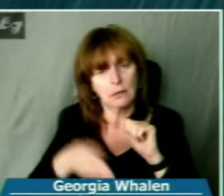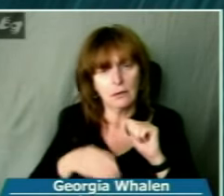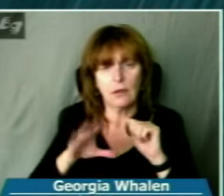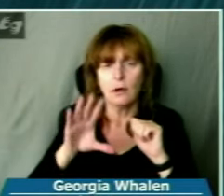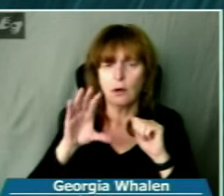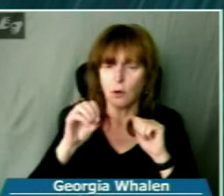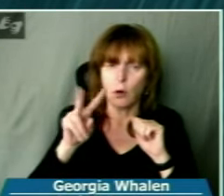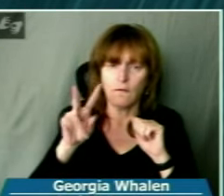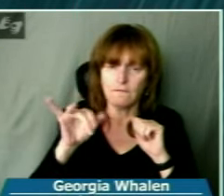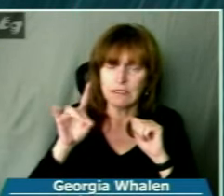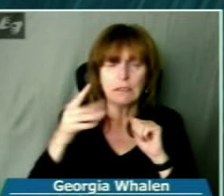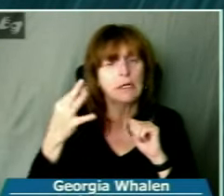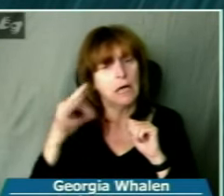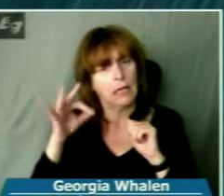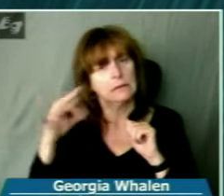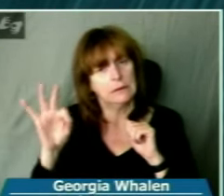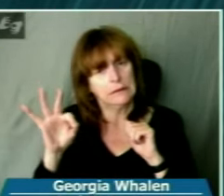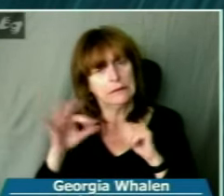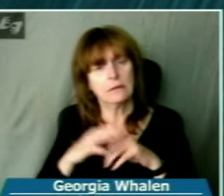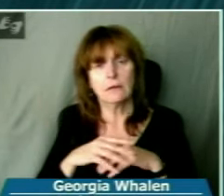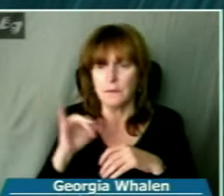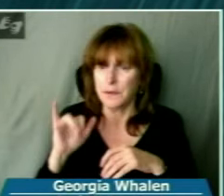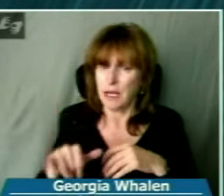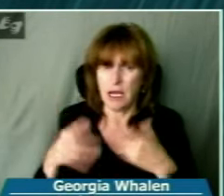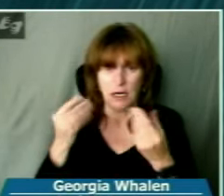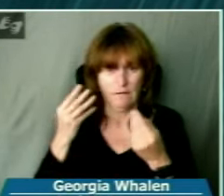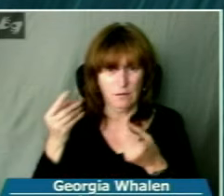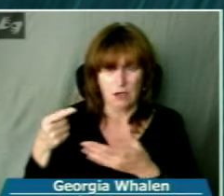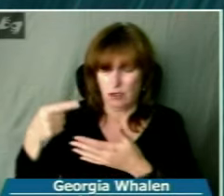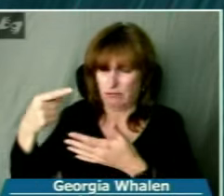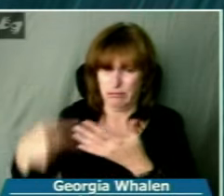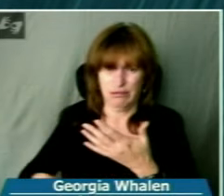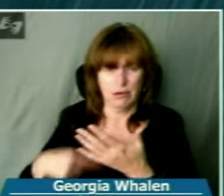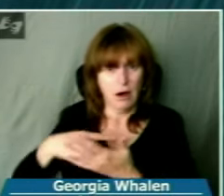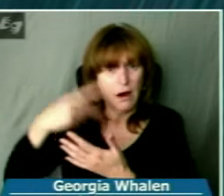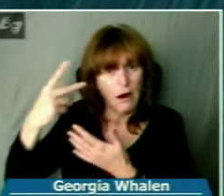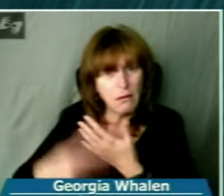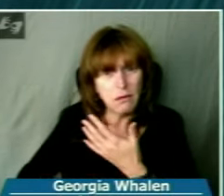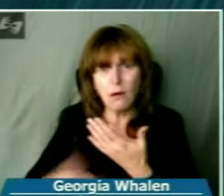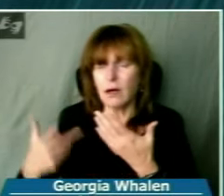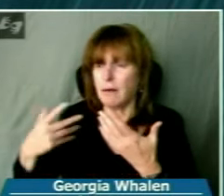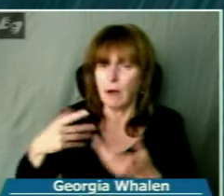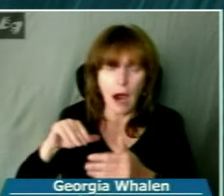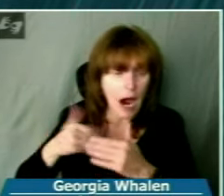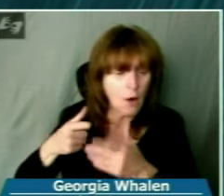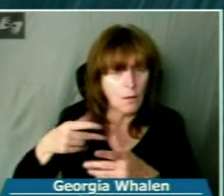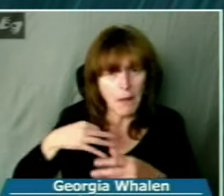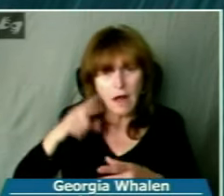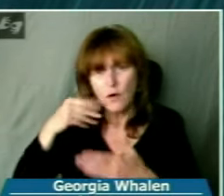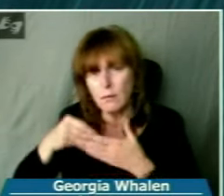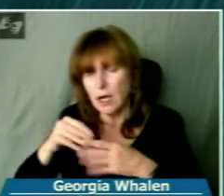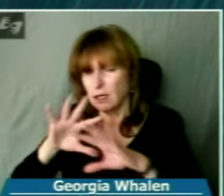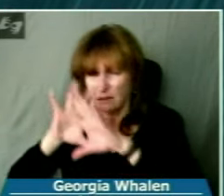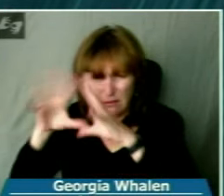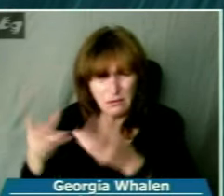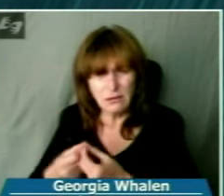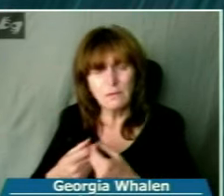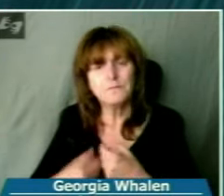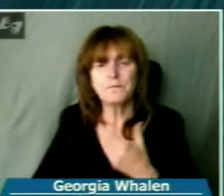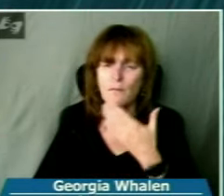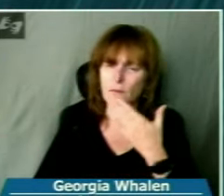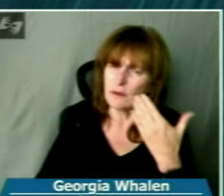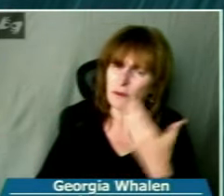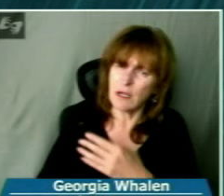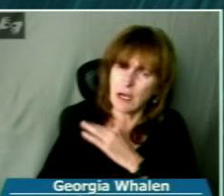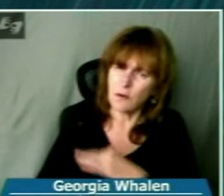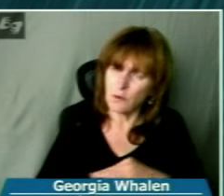all of these programs identified and ways and means by which you can get access to them. Wonderful. Thank you very much for that update, Mr. Mayor. We're going to head